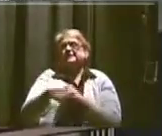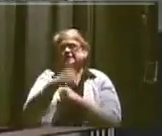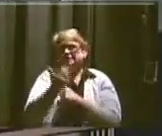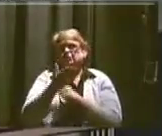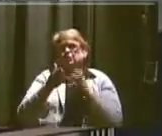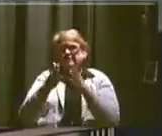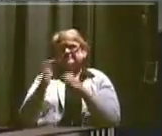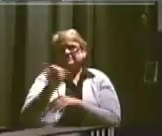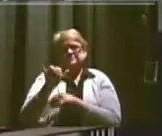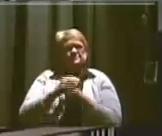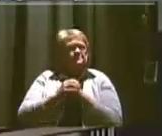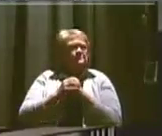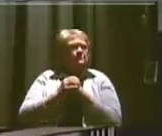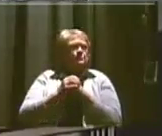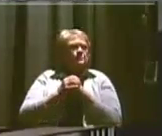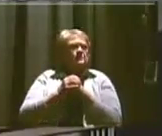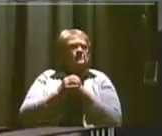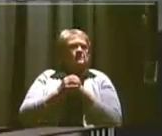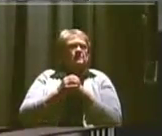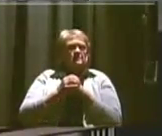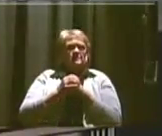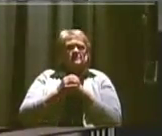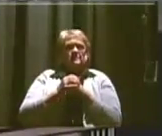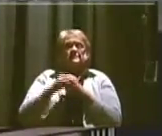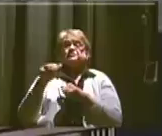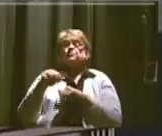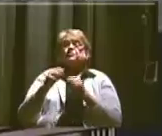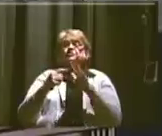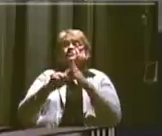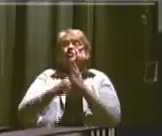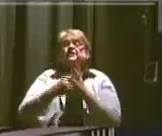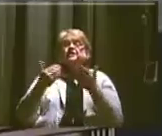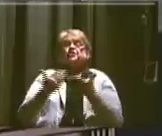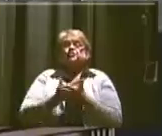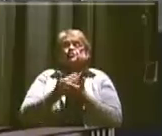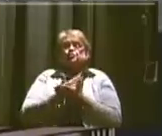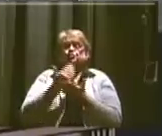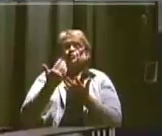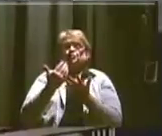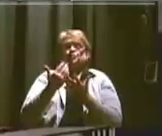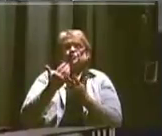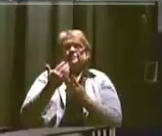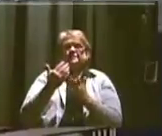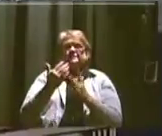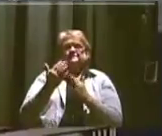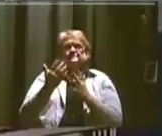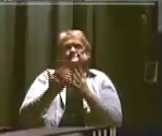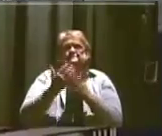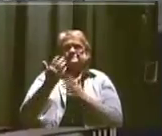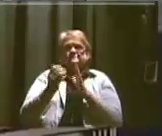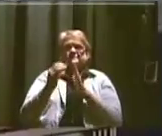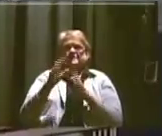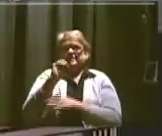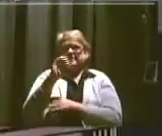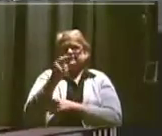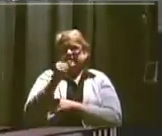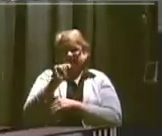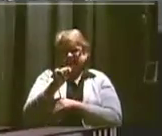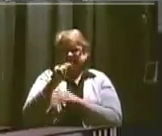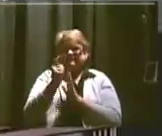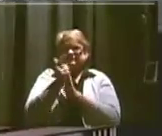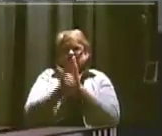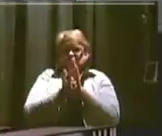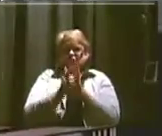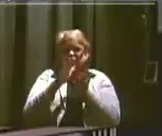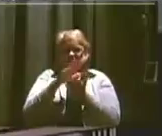another distinguished alumni magnet just for the law students. We have 30 lawyers, we have 30 people